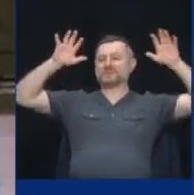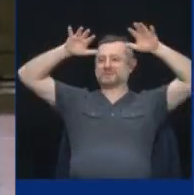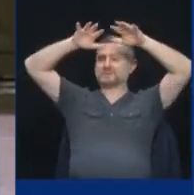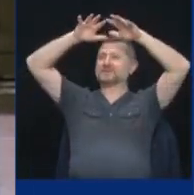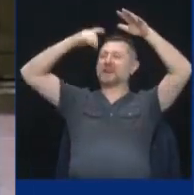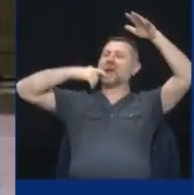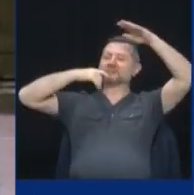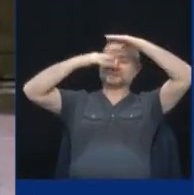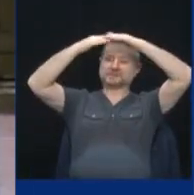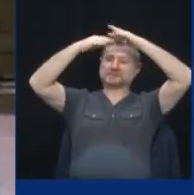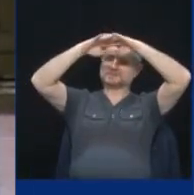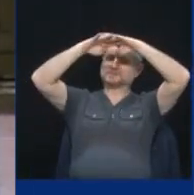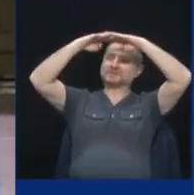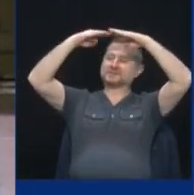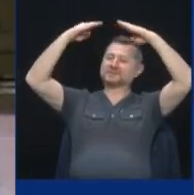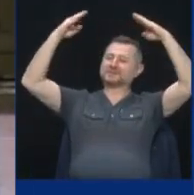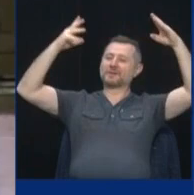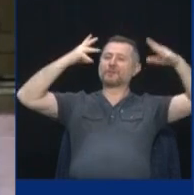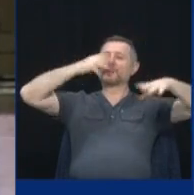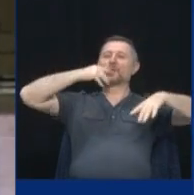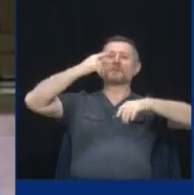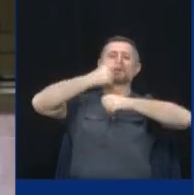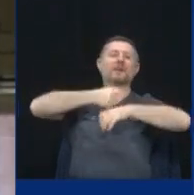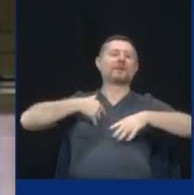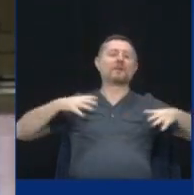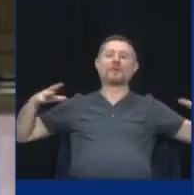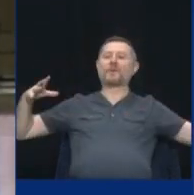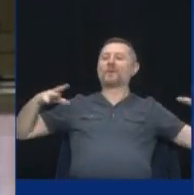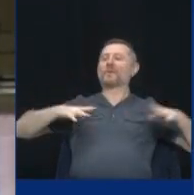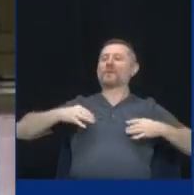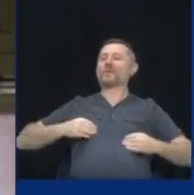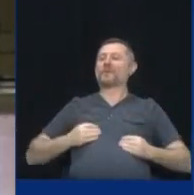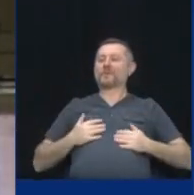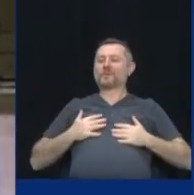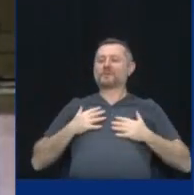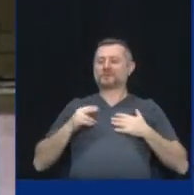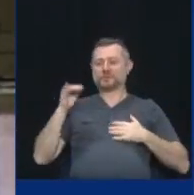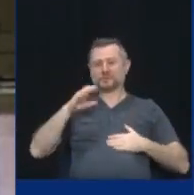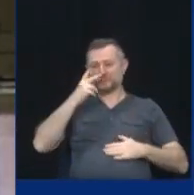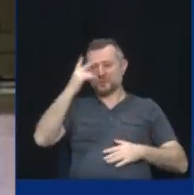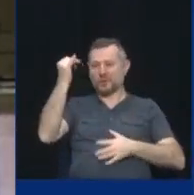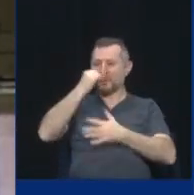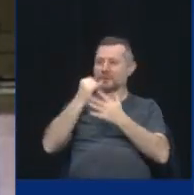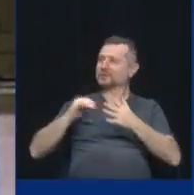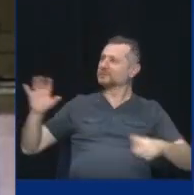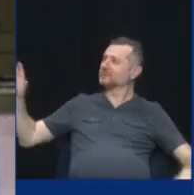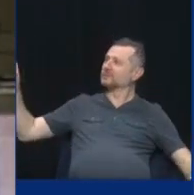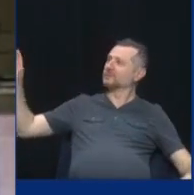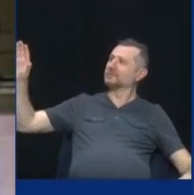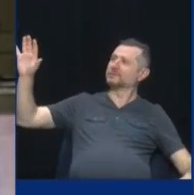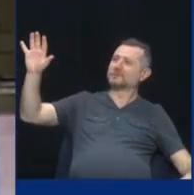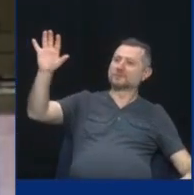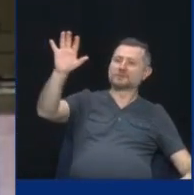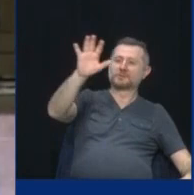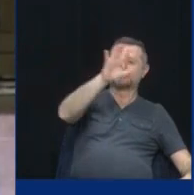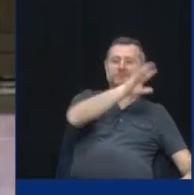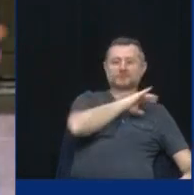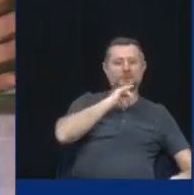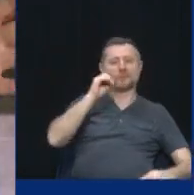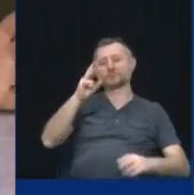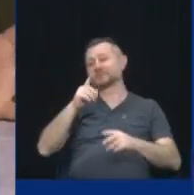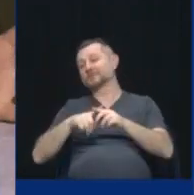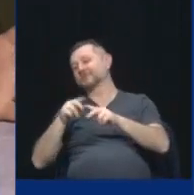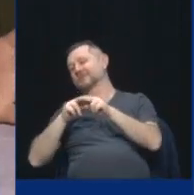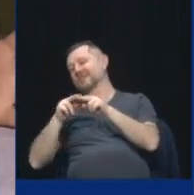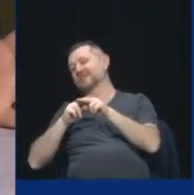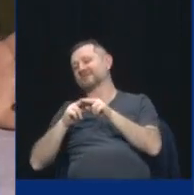what a beautiful day today is. And you look at the art or you get off in a concourse that you're about to see